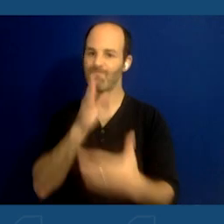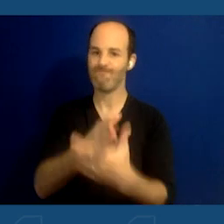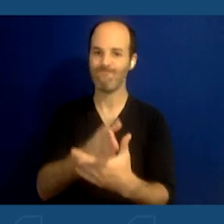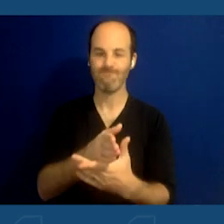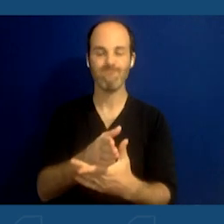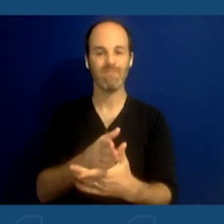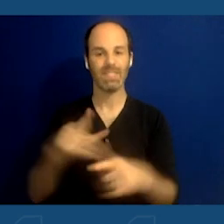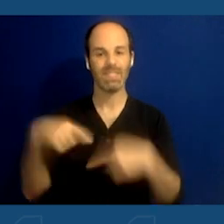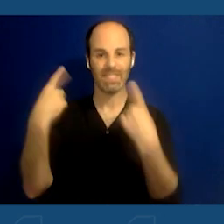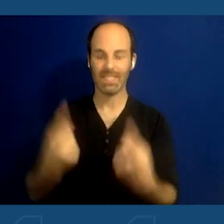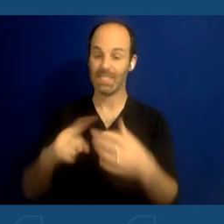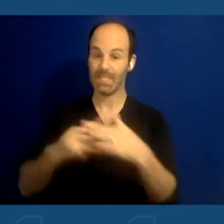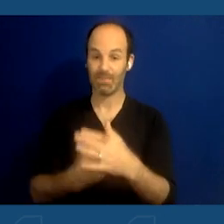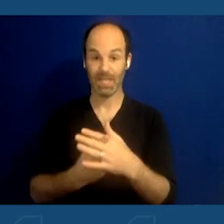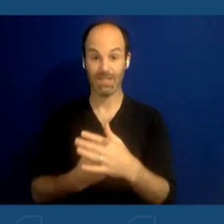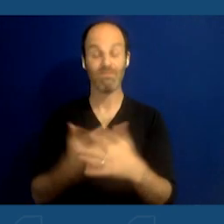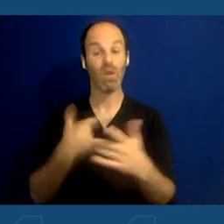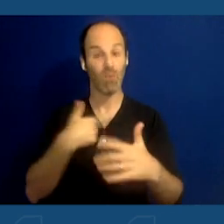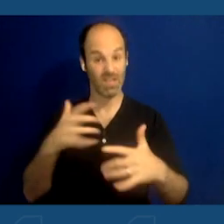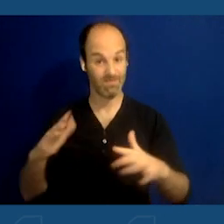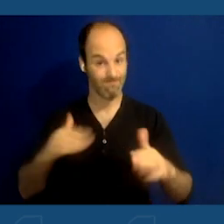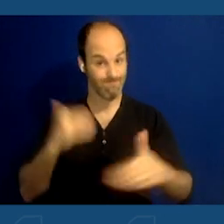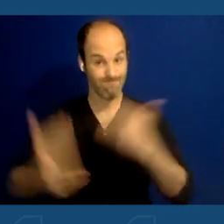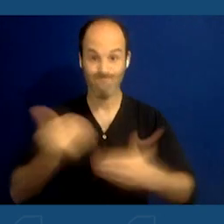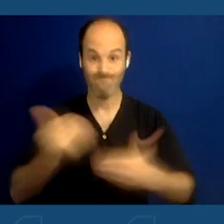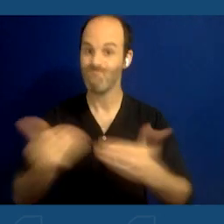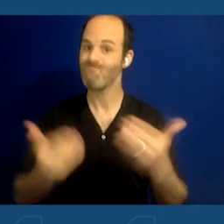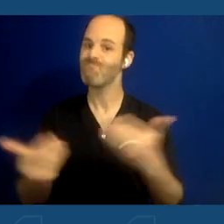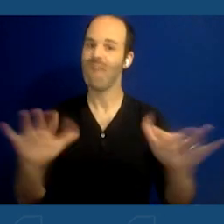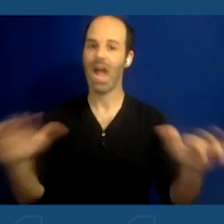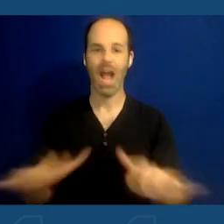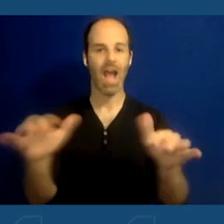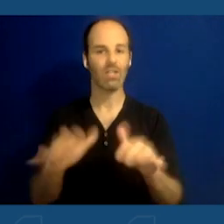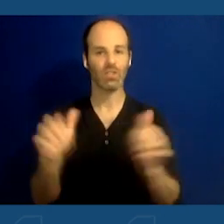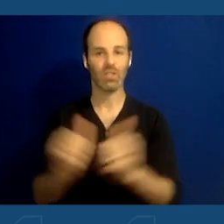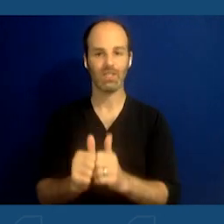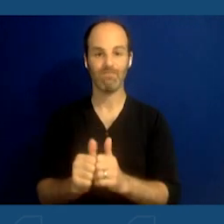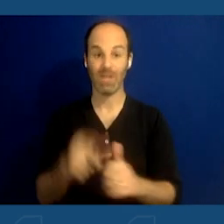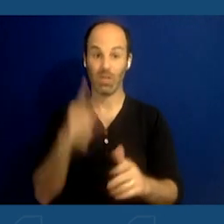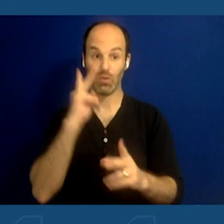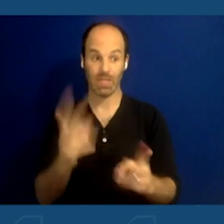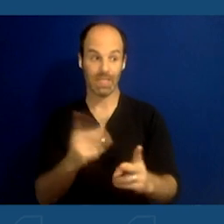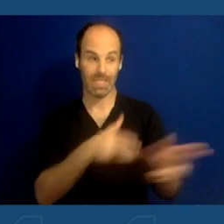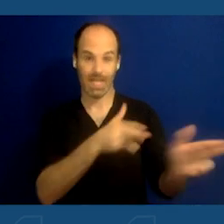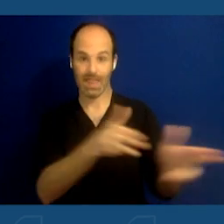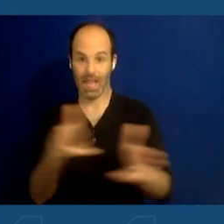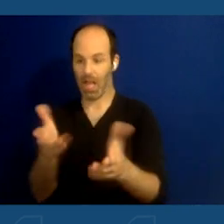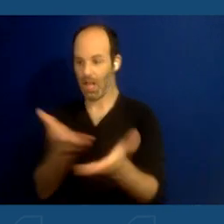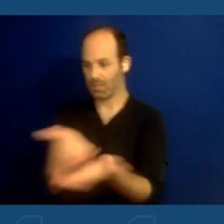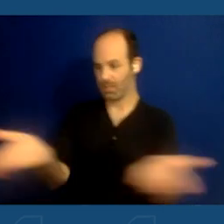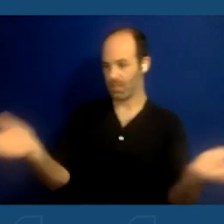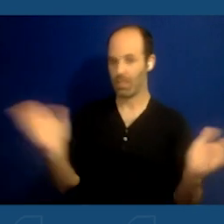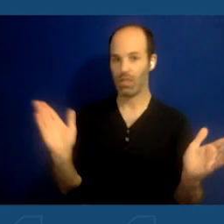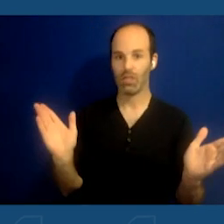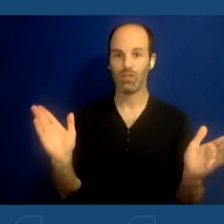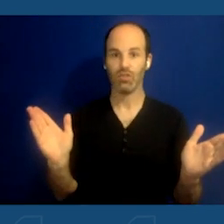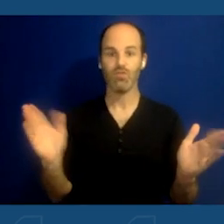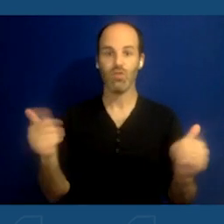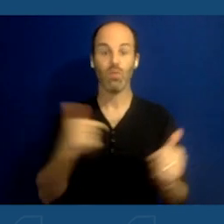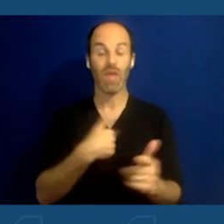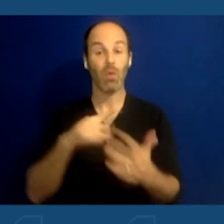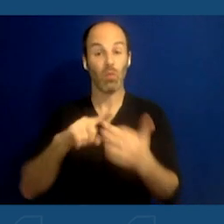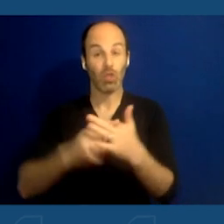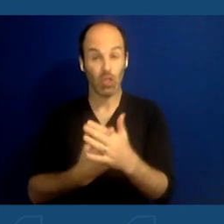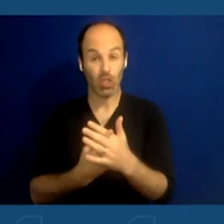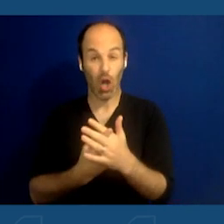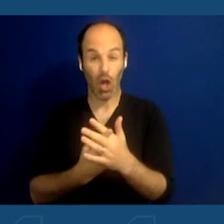taken a lot of aggressive action. And you can see by the dozens of firearms in front of me today, we're starting to turn the corner and